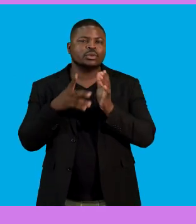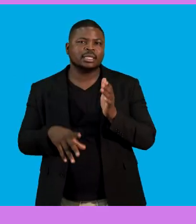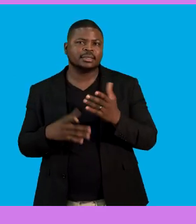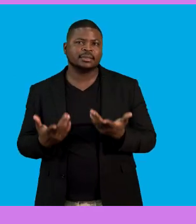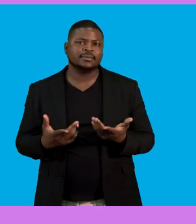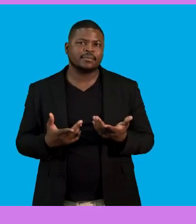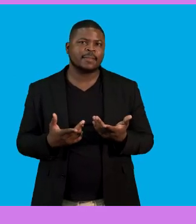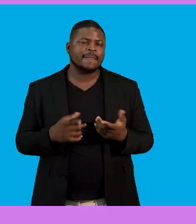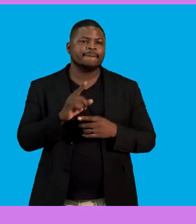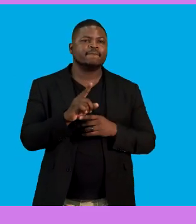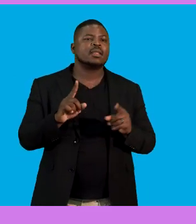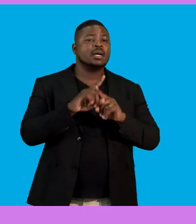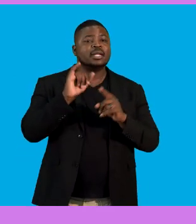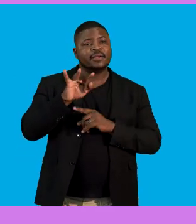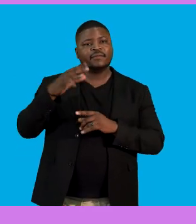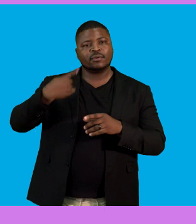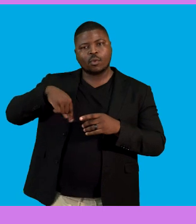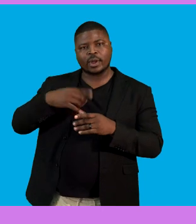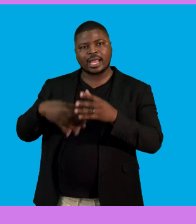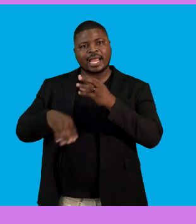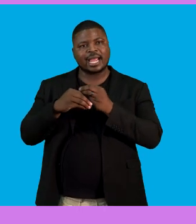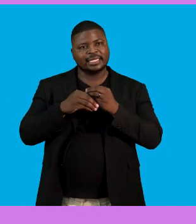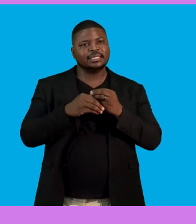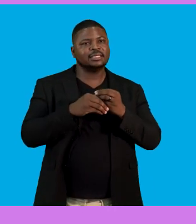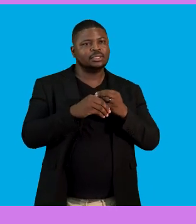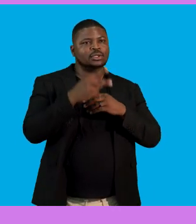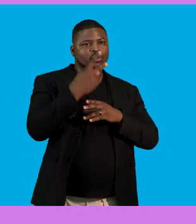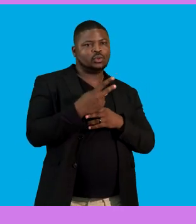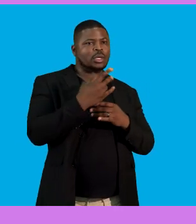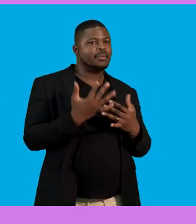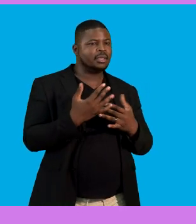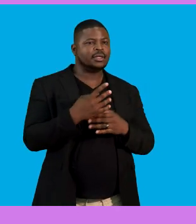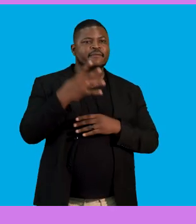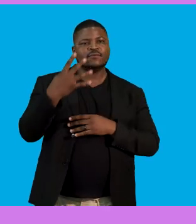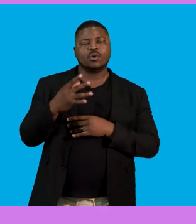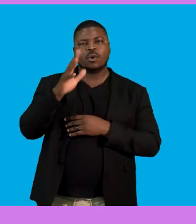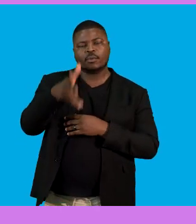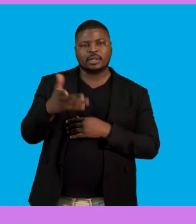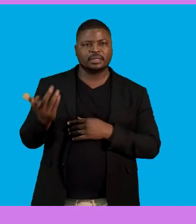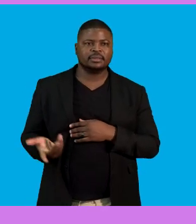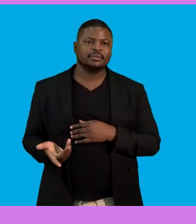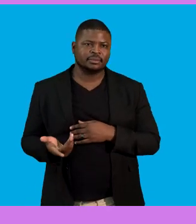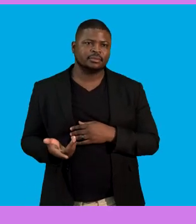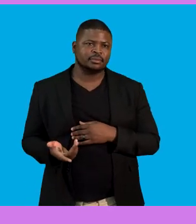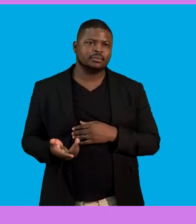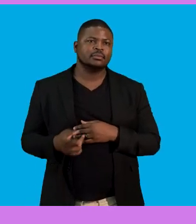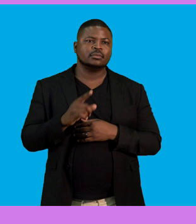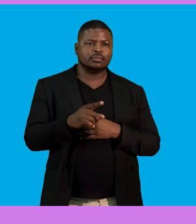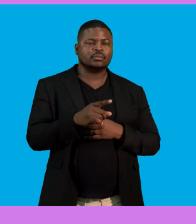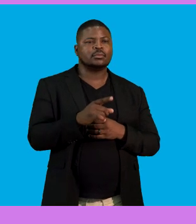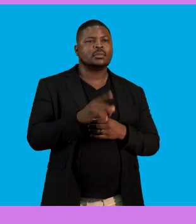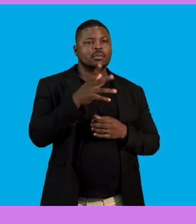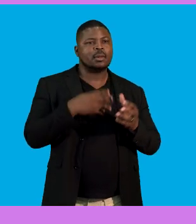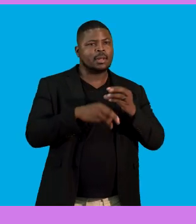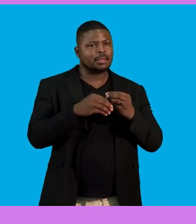children that are not yet in school. So if we add another two, it means now it's going to be at four. It means our new graph will be like that. So